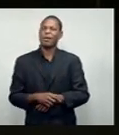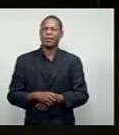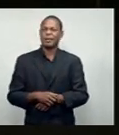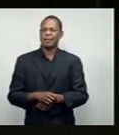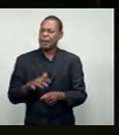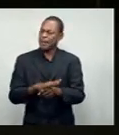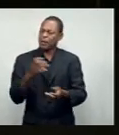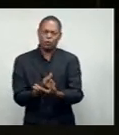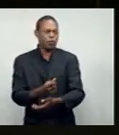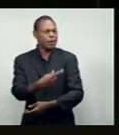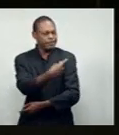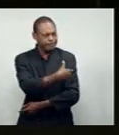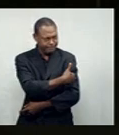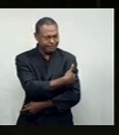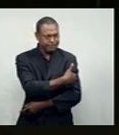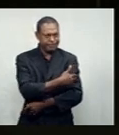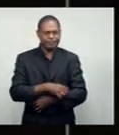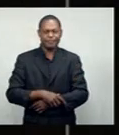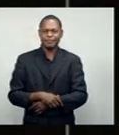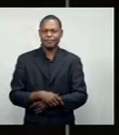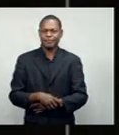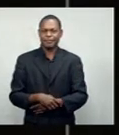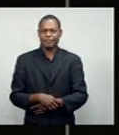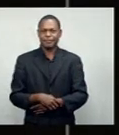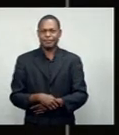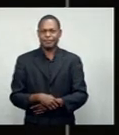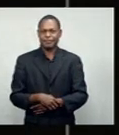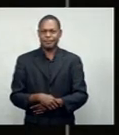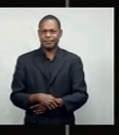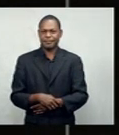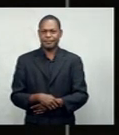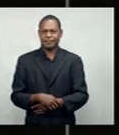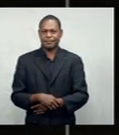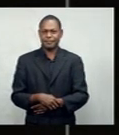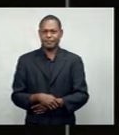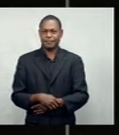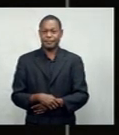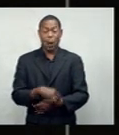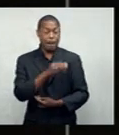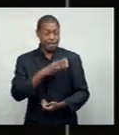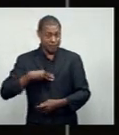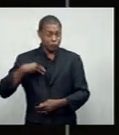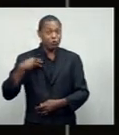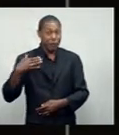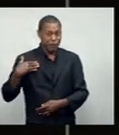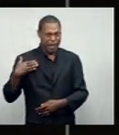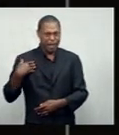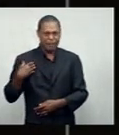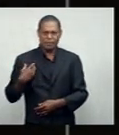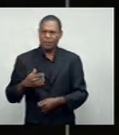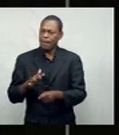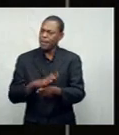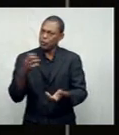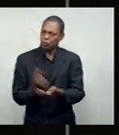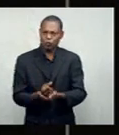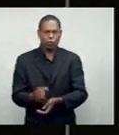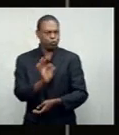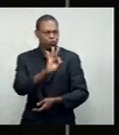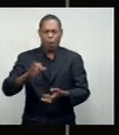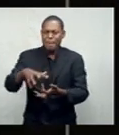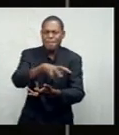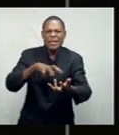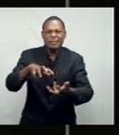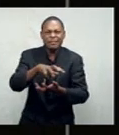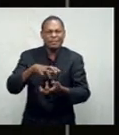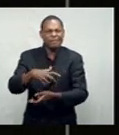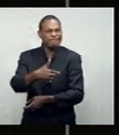when they get the chance. Josiah. Manaka Christiana. The Ministry of Health is ensuring that people don't mix the COVID-19